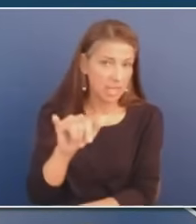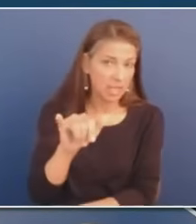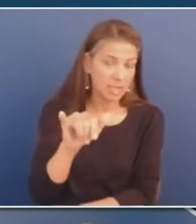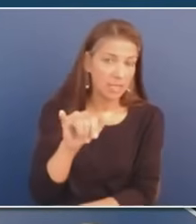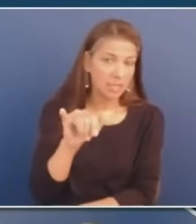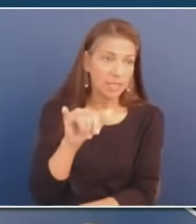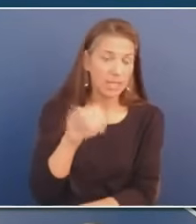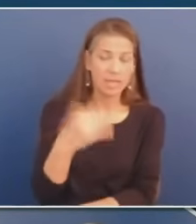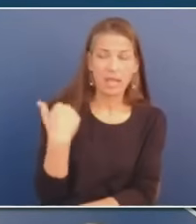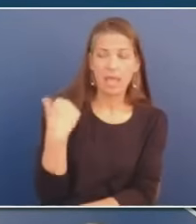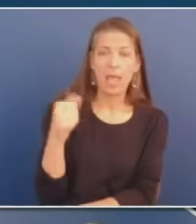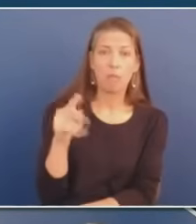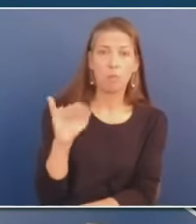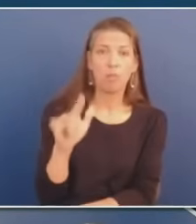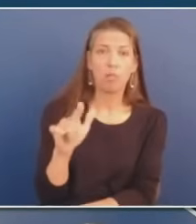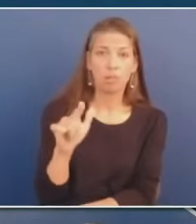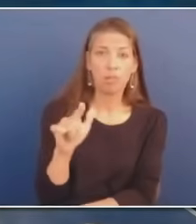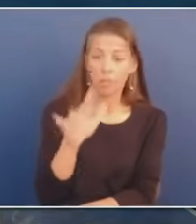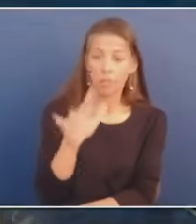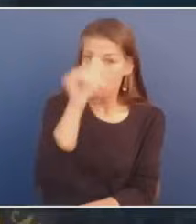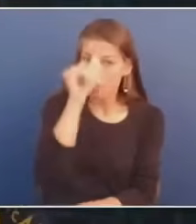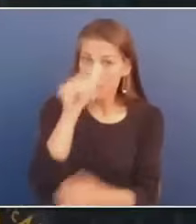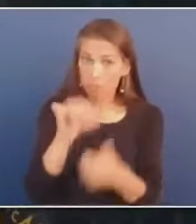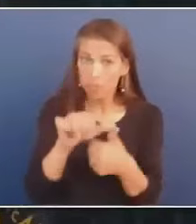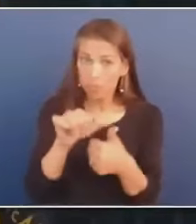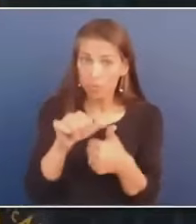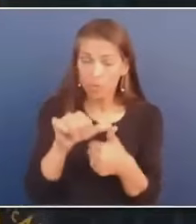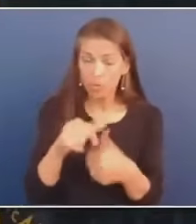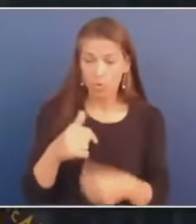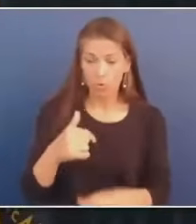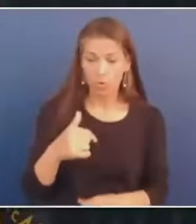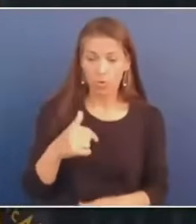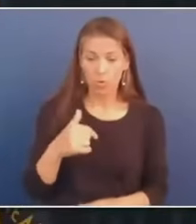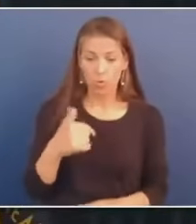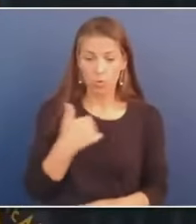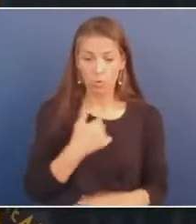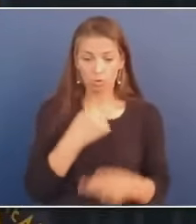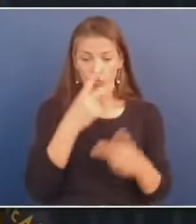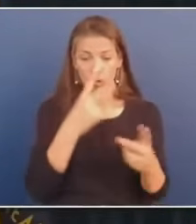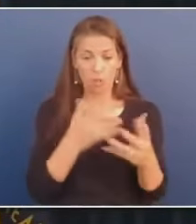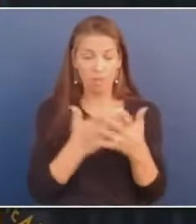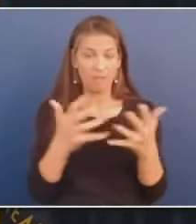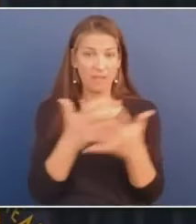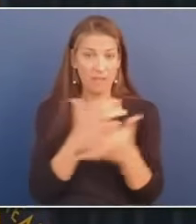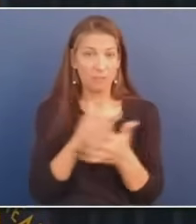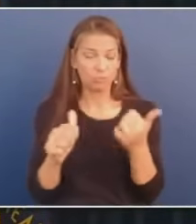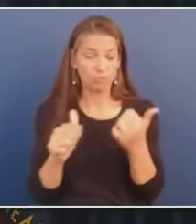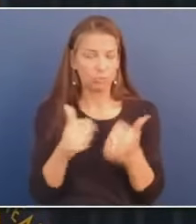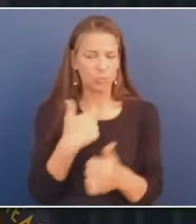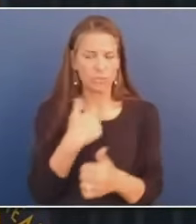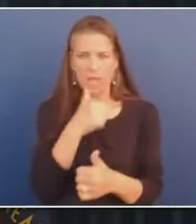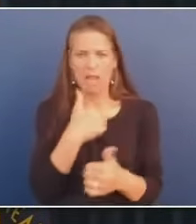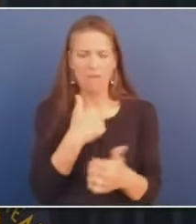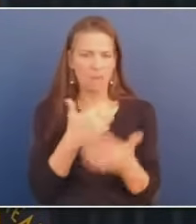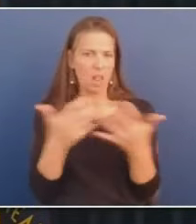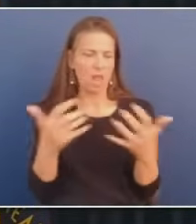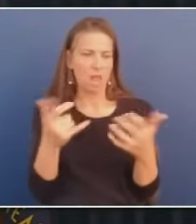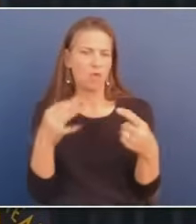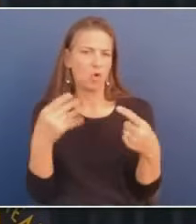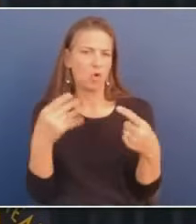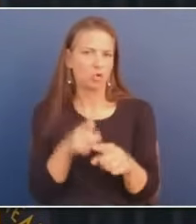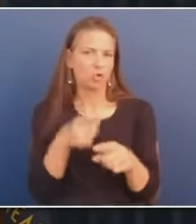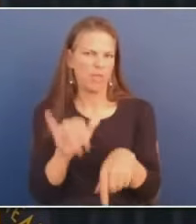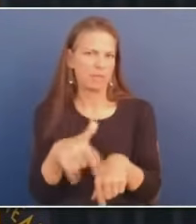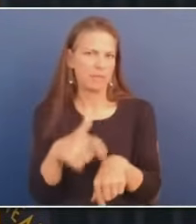April. Remember that while we saw a lot of damage, we didn't have many injuries during that because people were